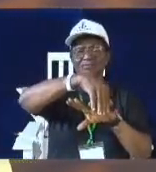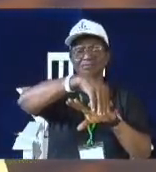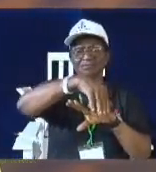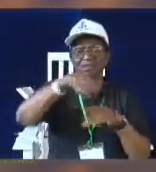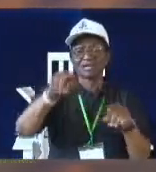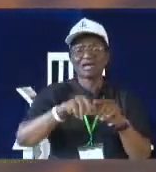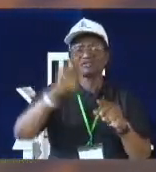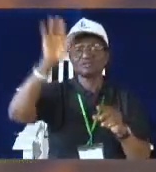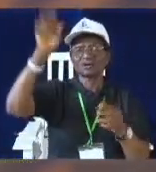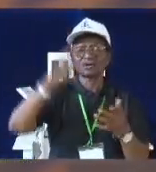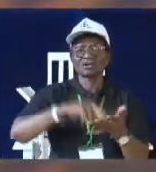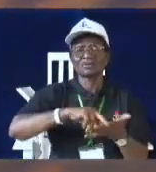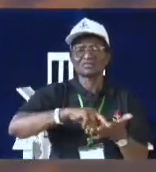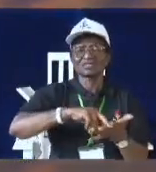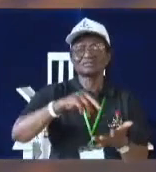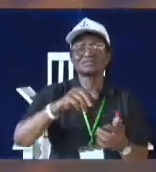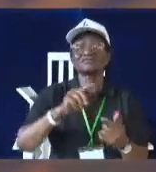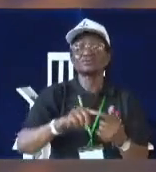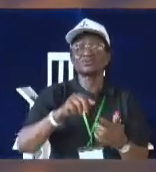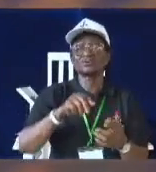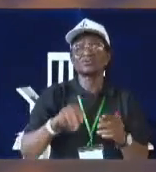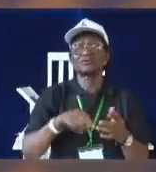as your representative to these people